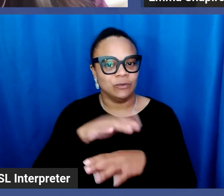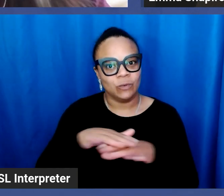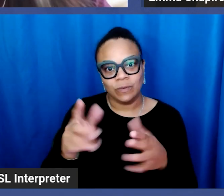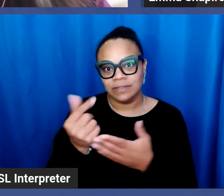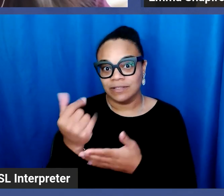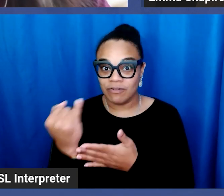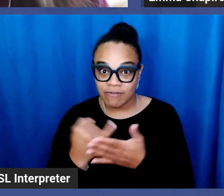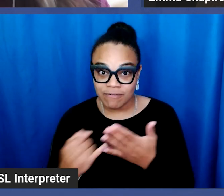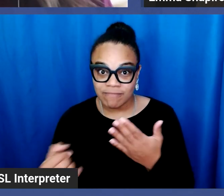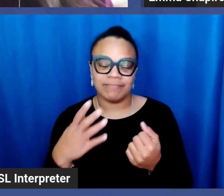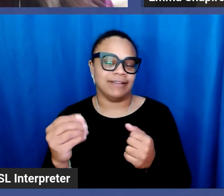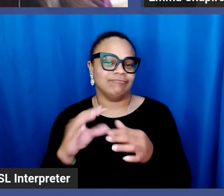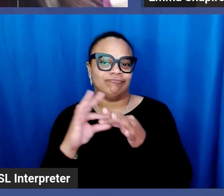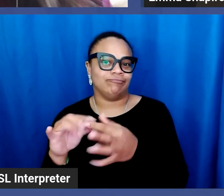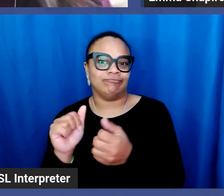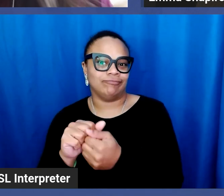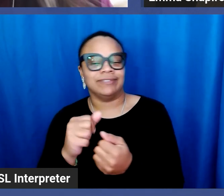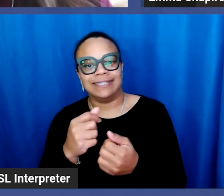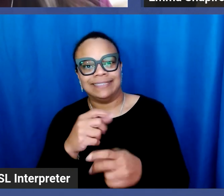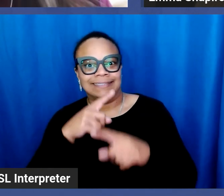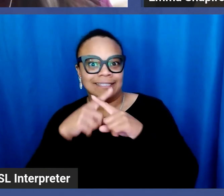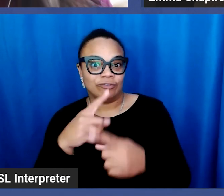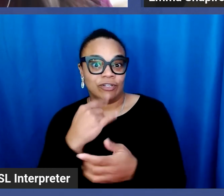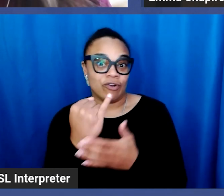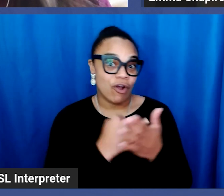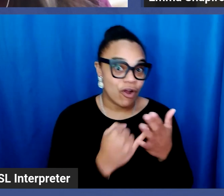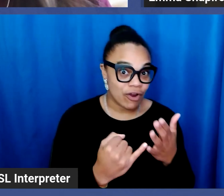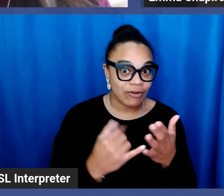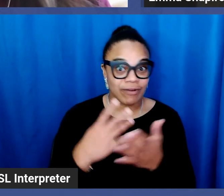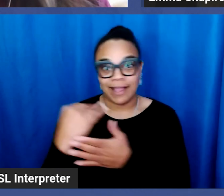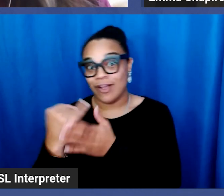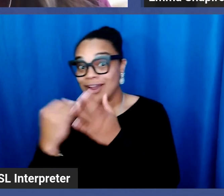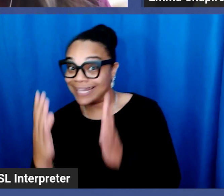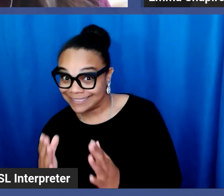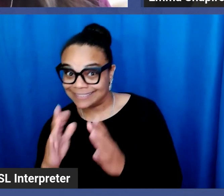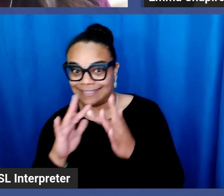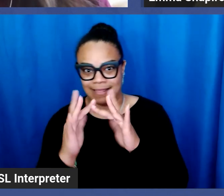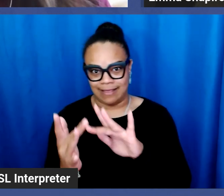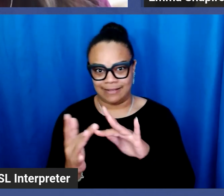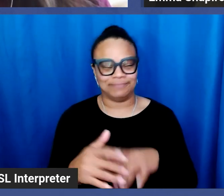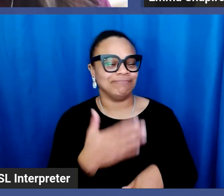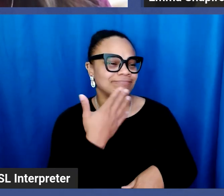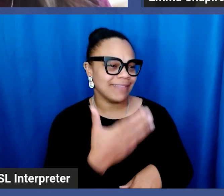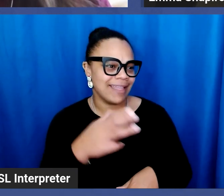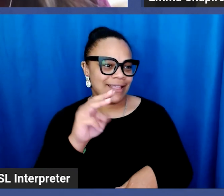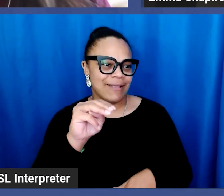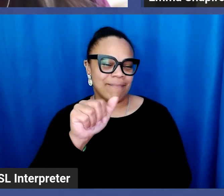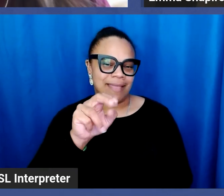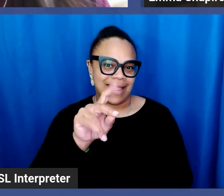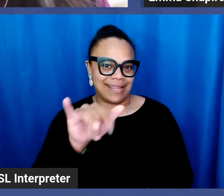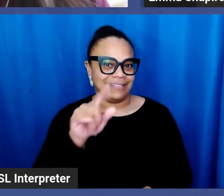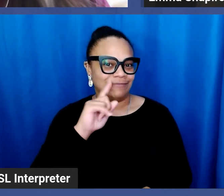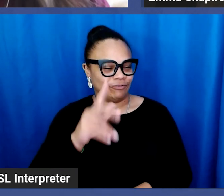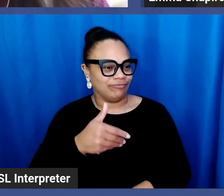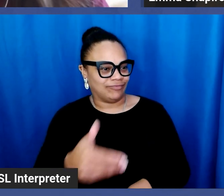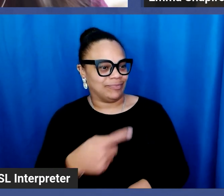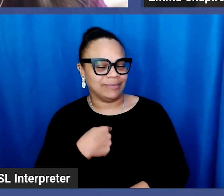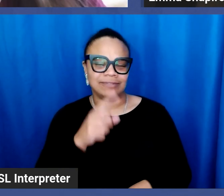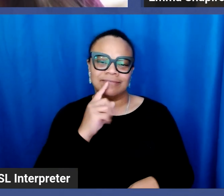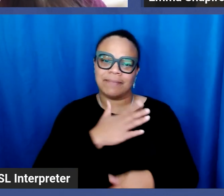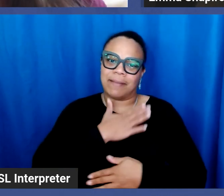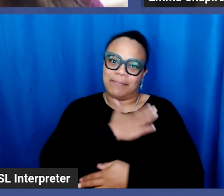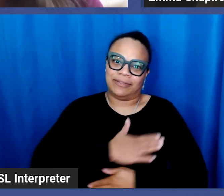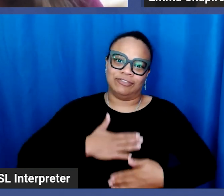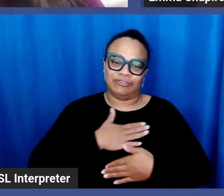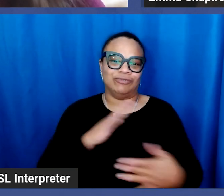censorship of art and artists online? Thank you so much, Mandy, for having me. This is such a pleasure to be able